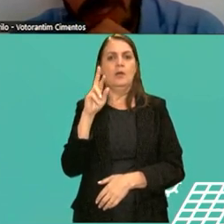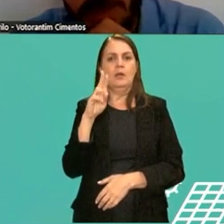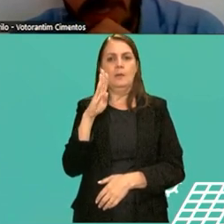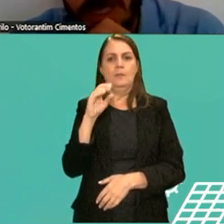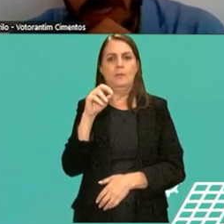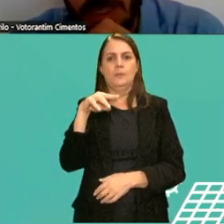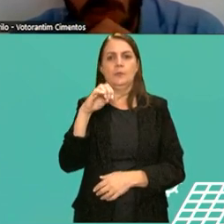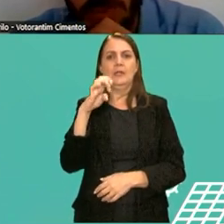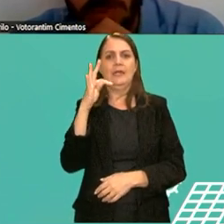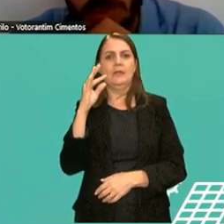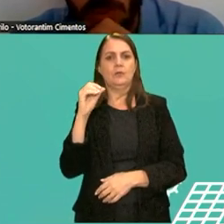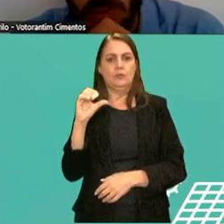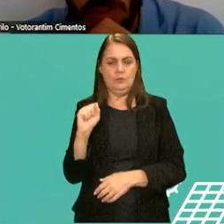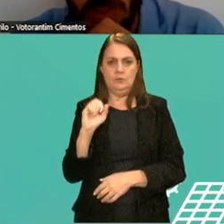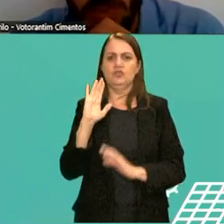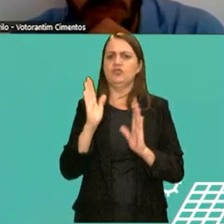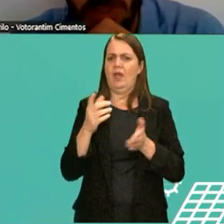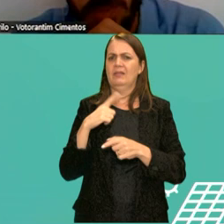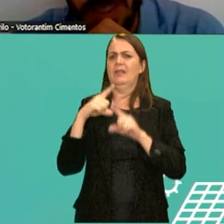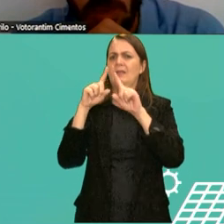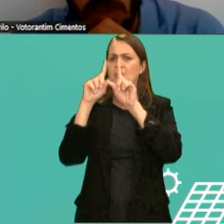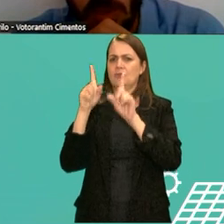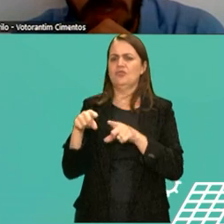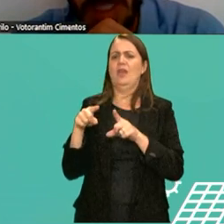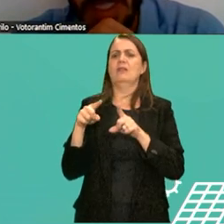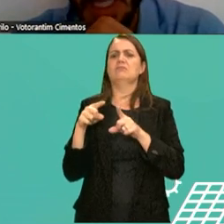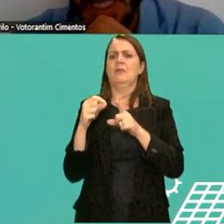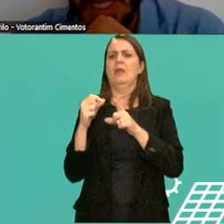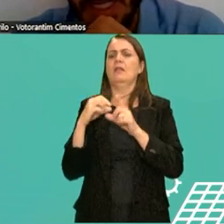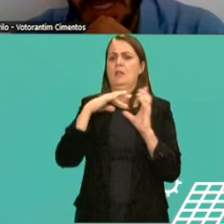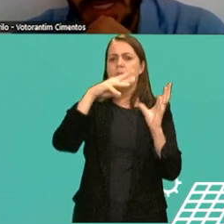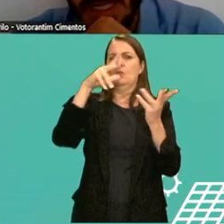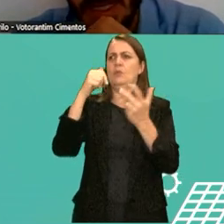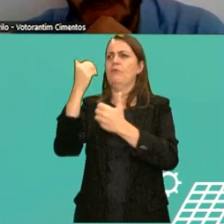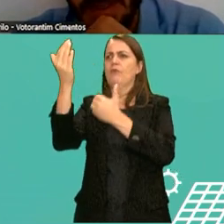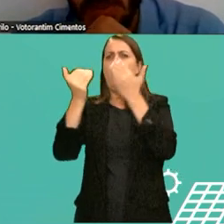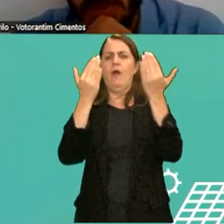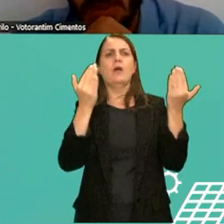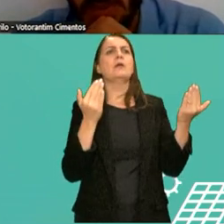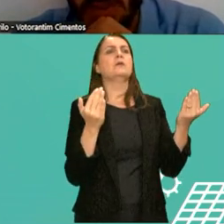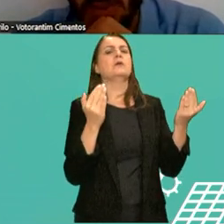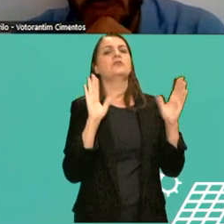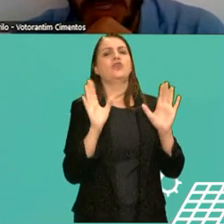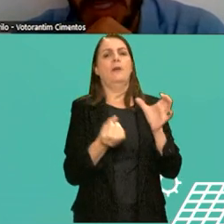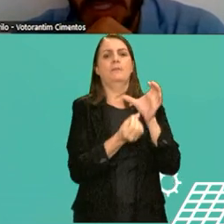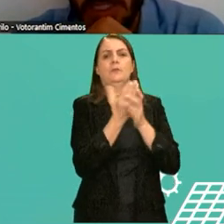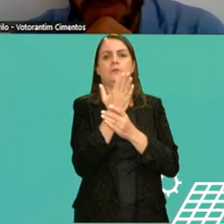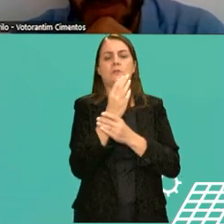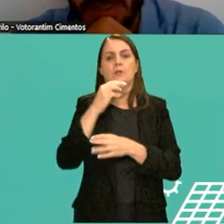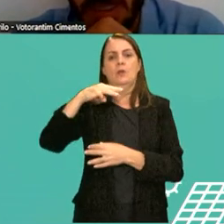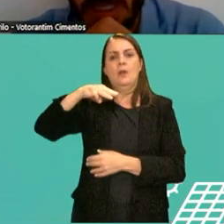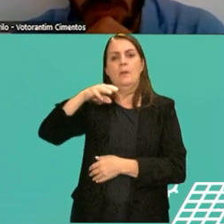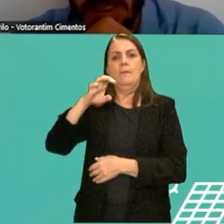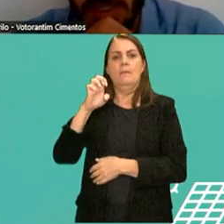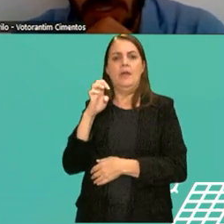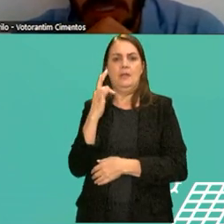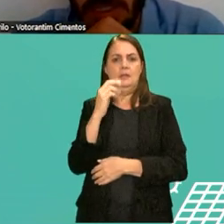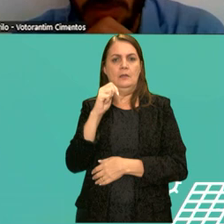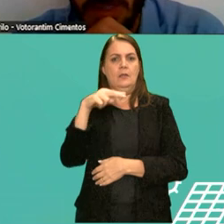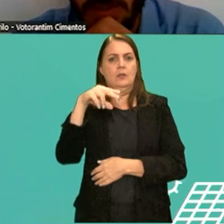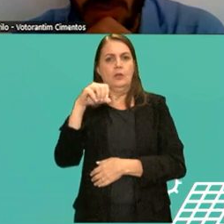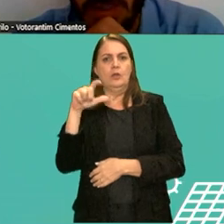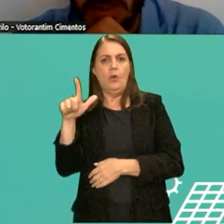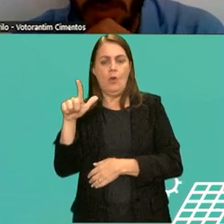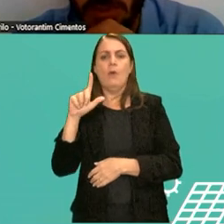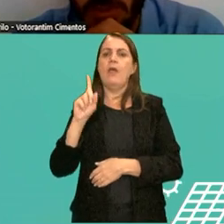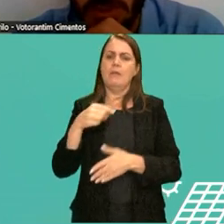this in a very well shape, producing ethanol, for example. And so we are assessing lots